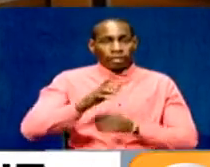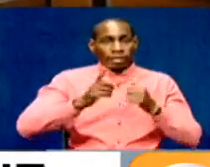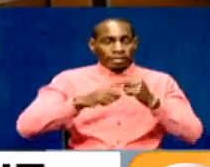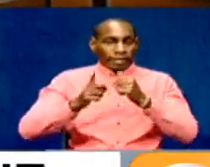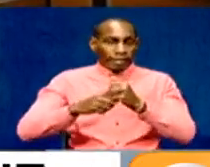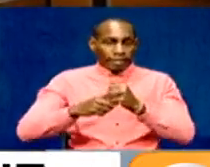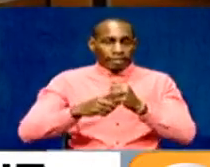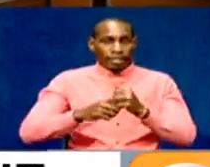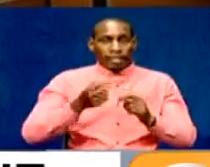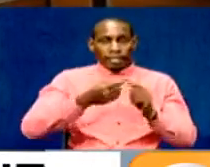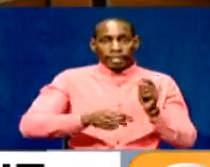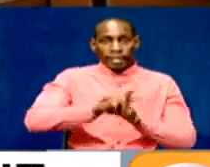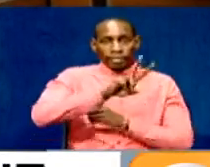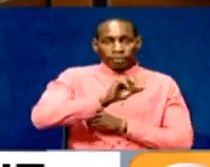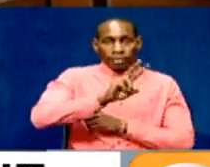144,466